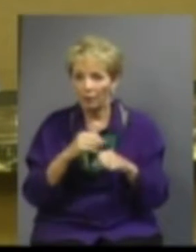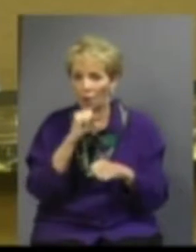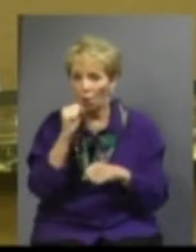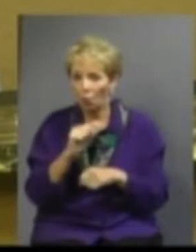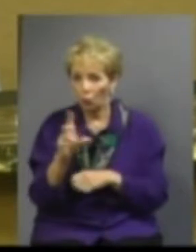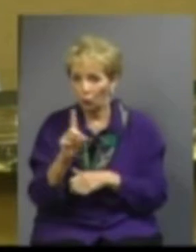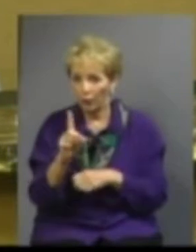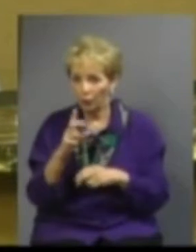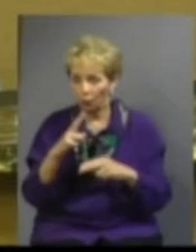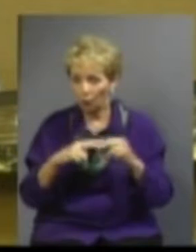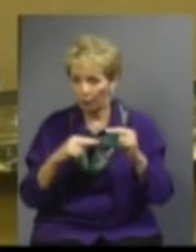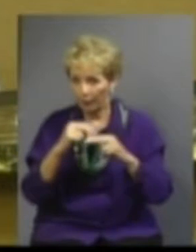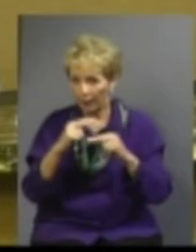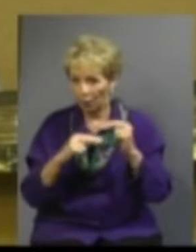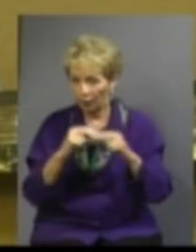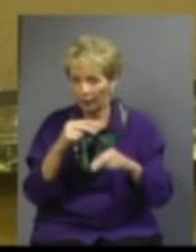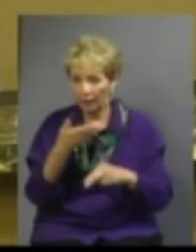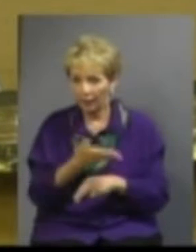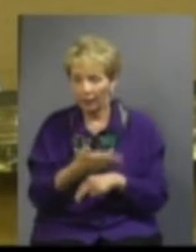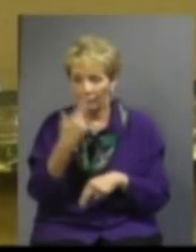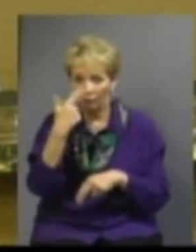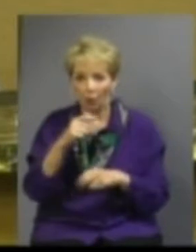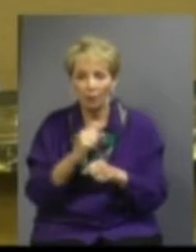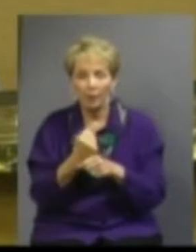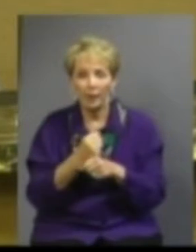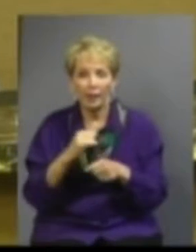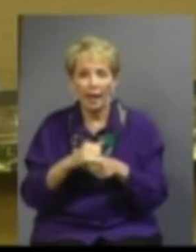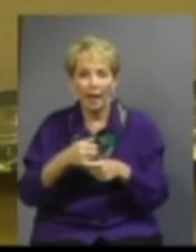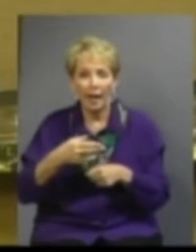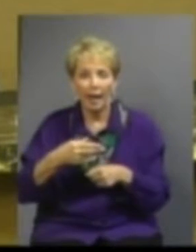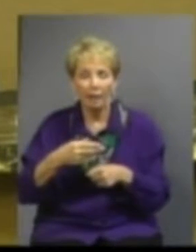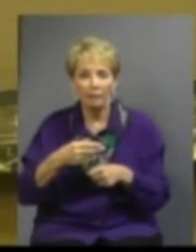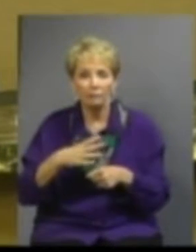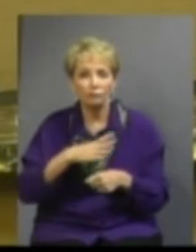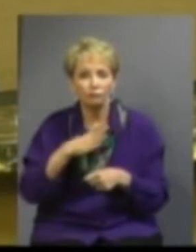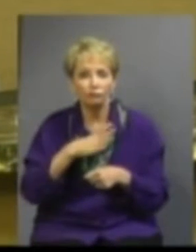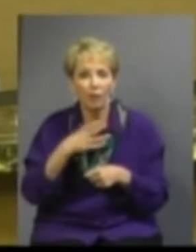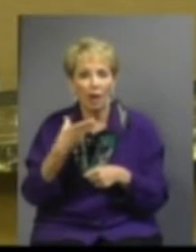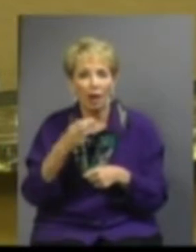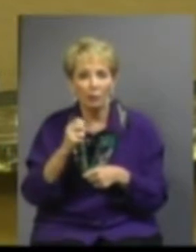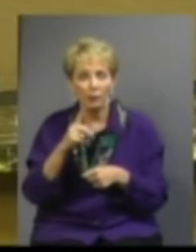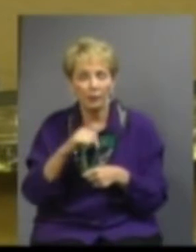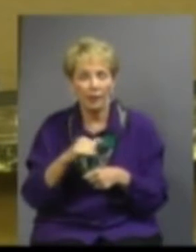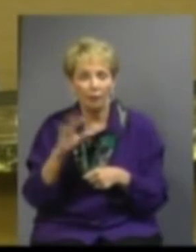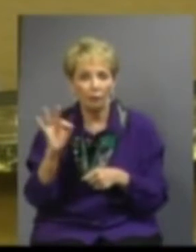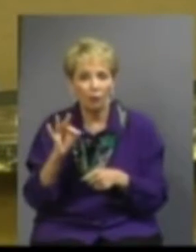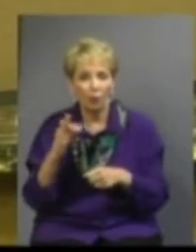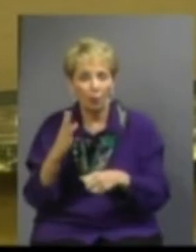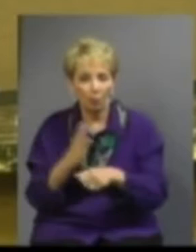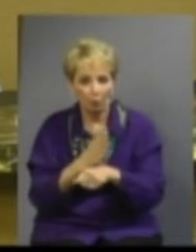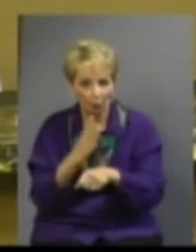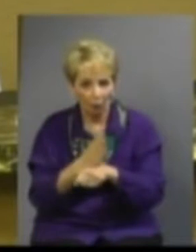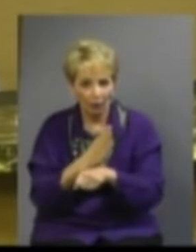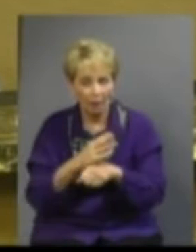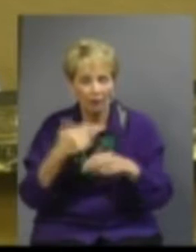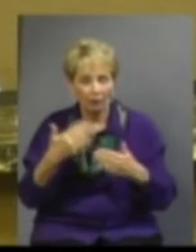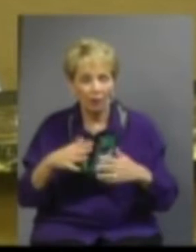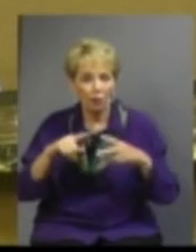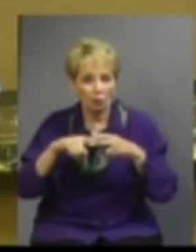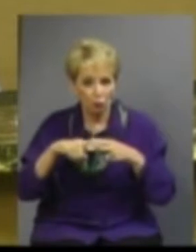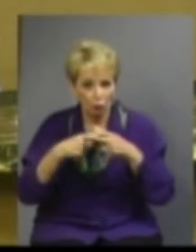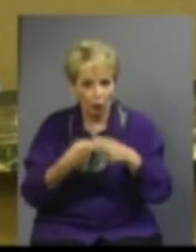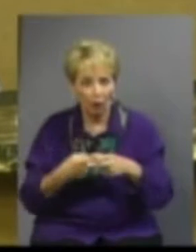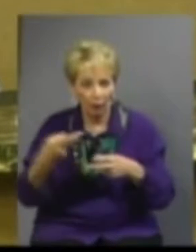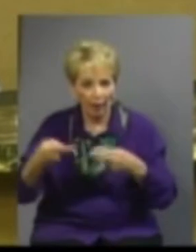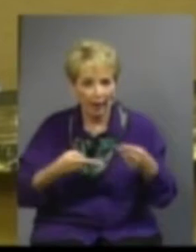building, and it is for making high-end hospitality furniture. Improvements are underway. They are looking to